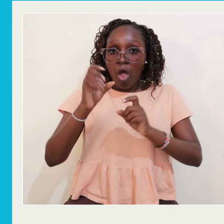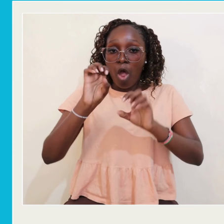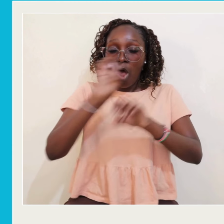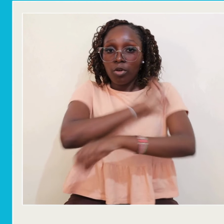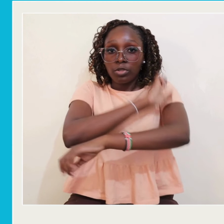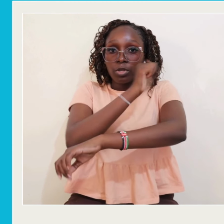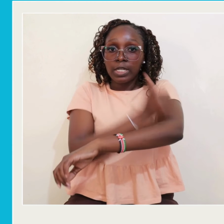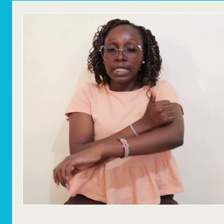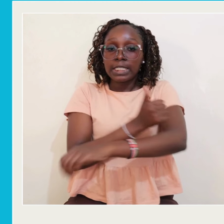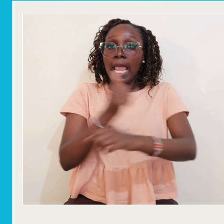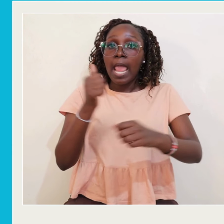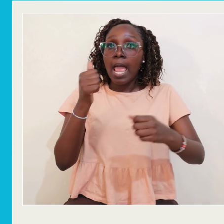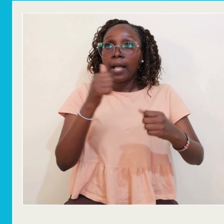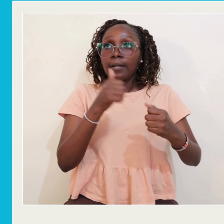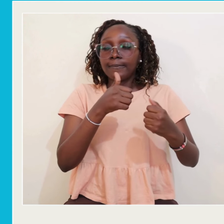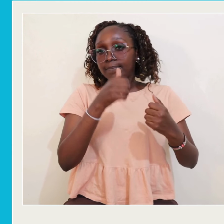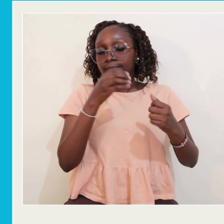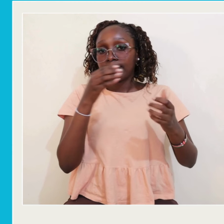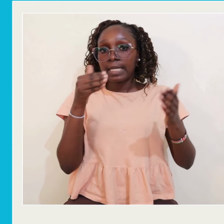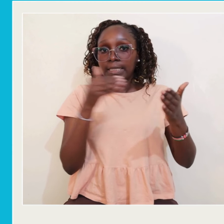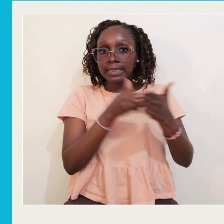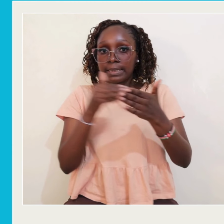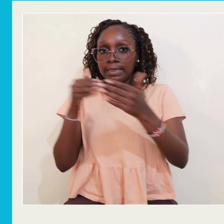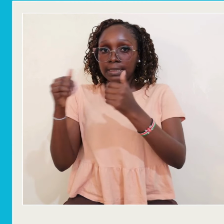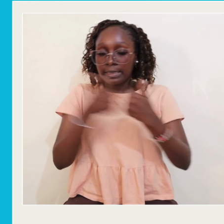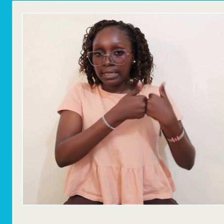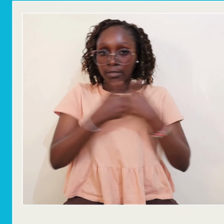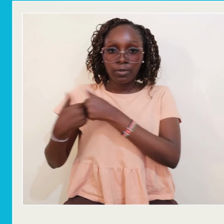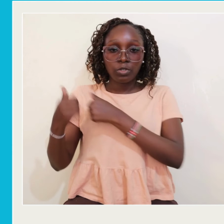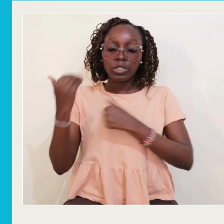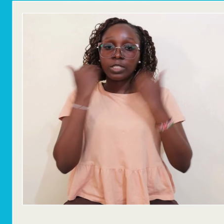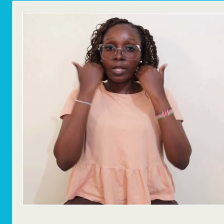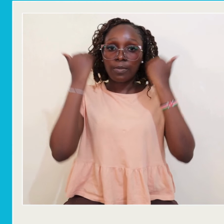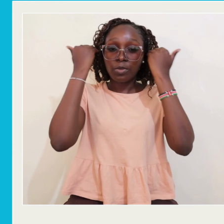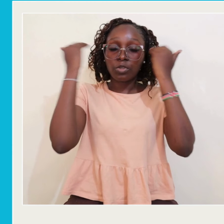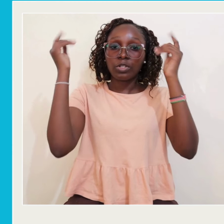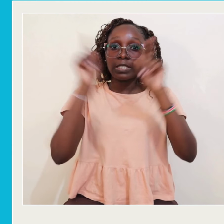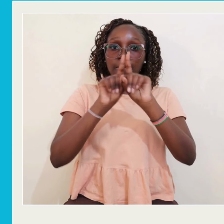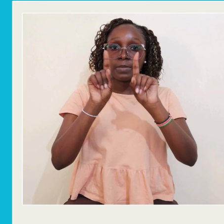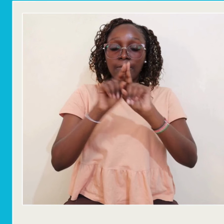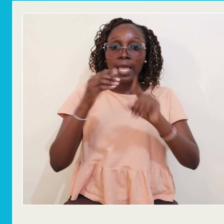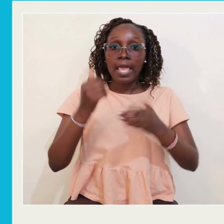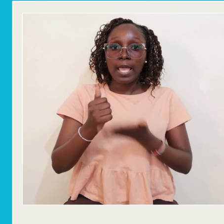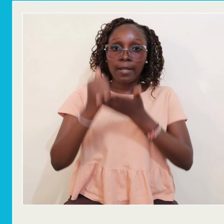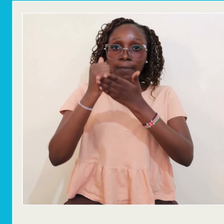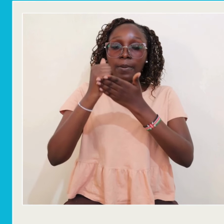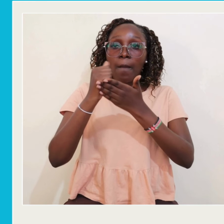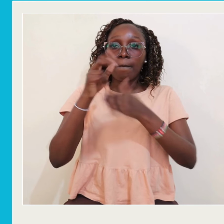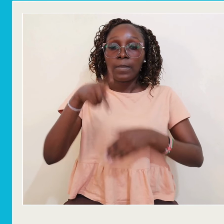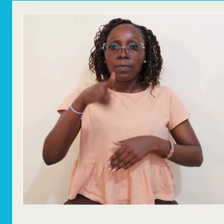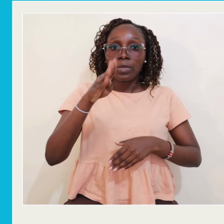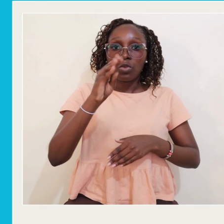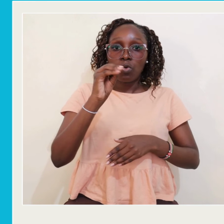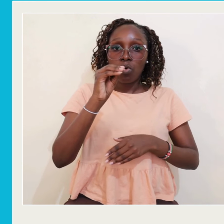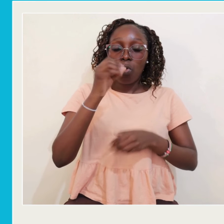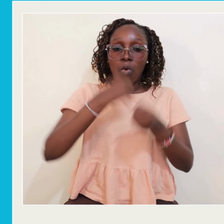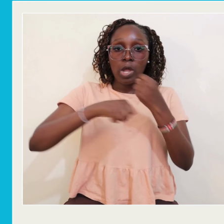Authority, PBO Disputes Tribunal, and a regulatory framework to enable PBO activities.